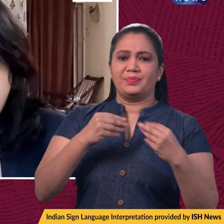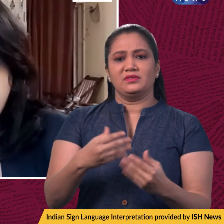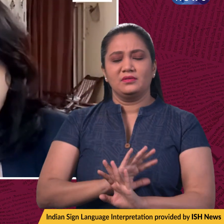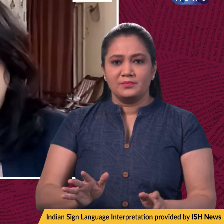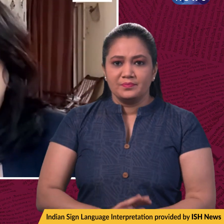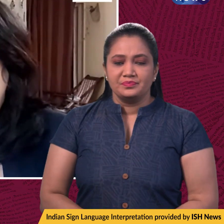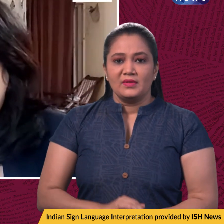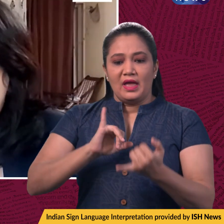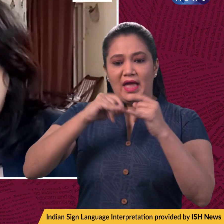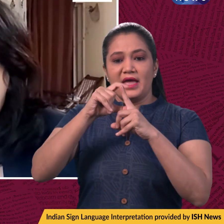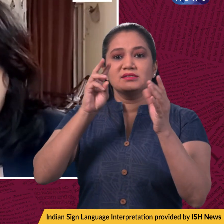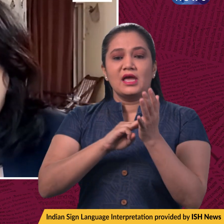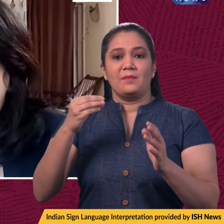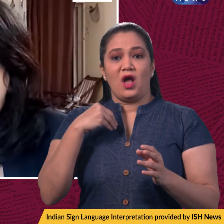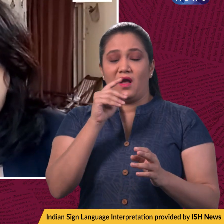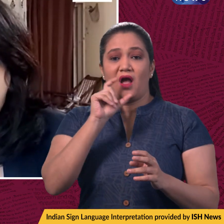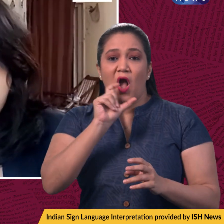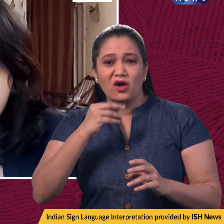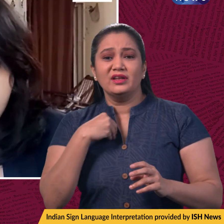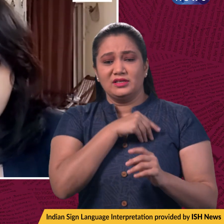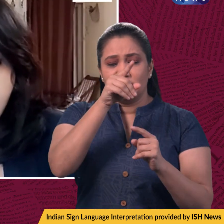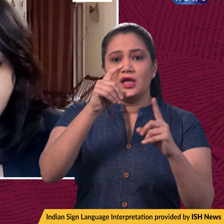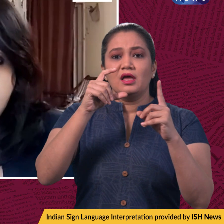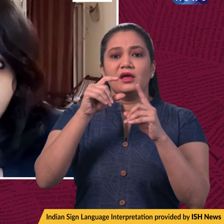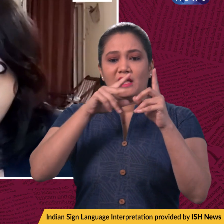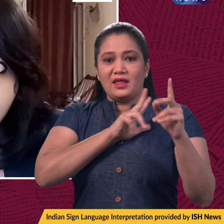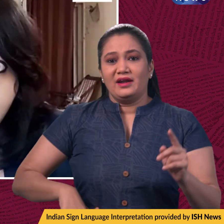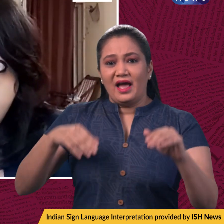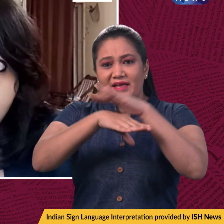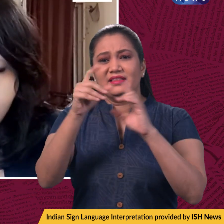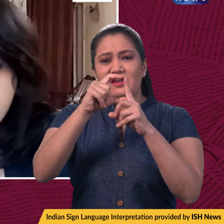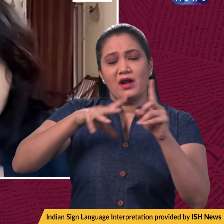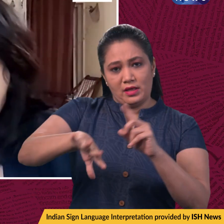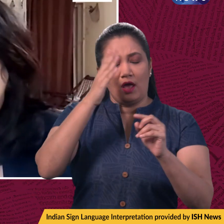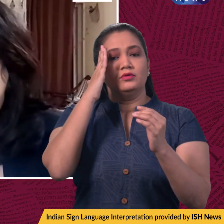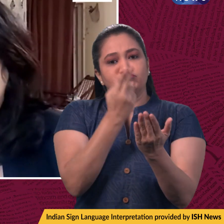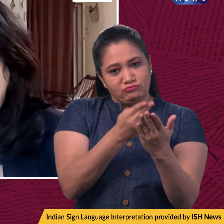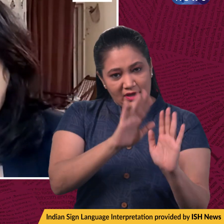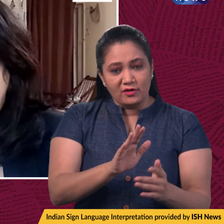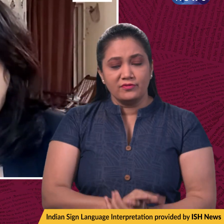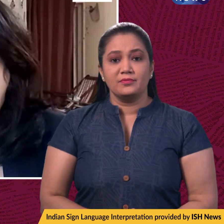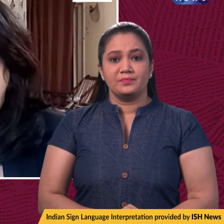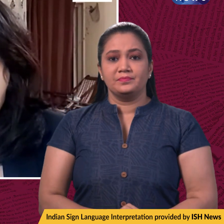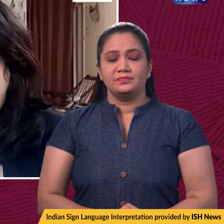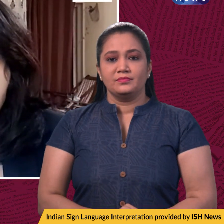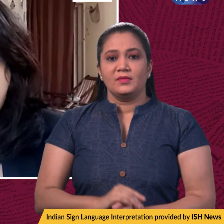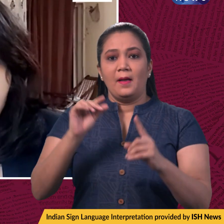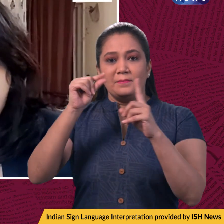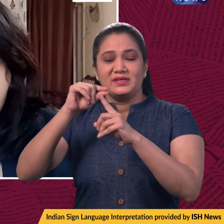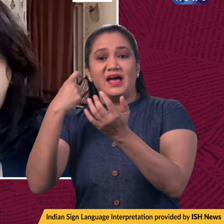was admitted at SDM Medical College Hospital in Dharwad, Karnataka on Wednesday. He was the director